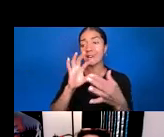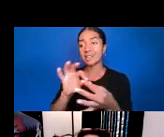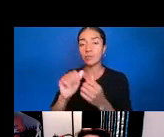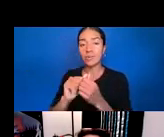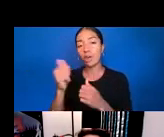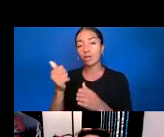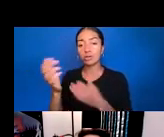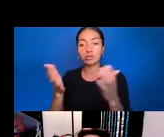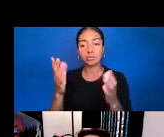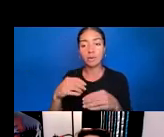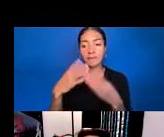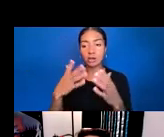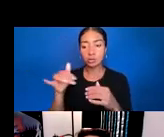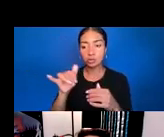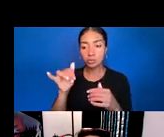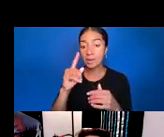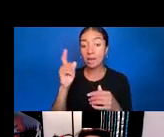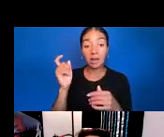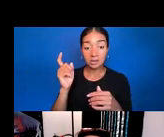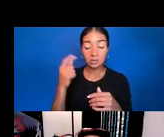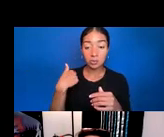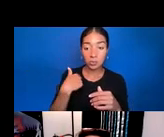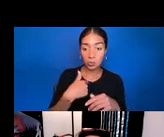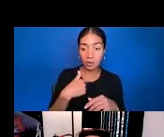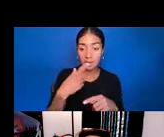providers, because we cannot